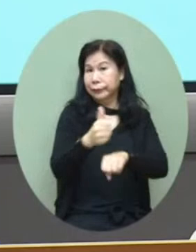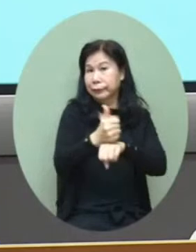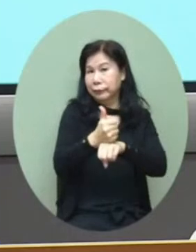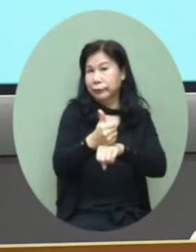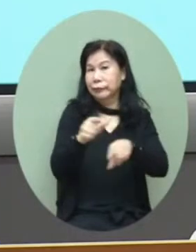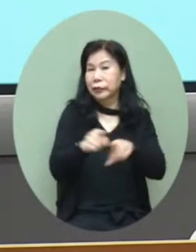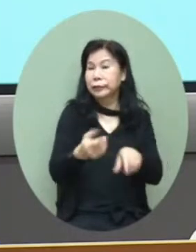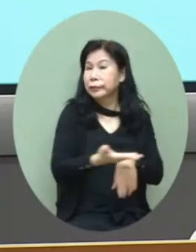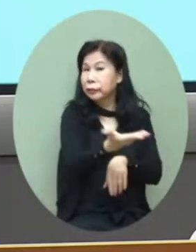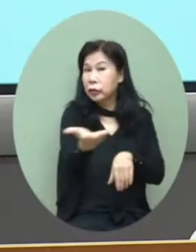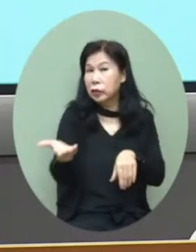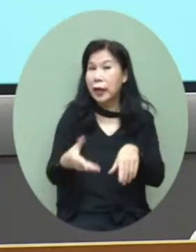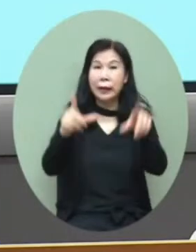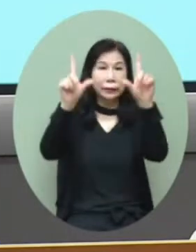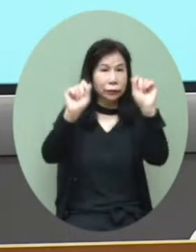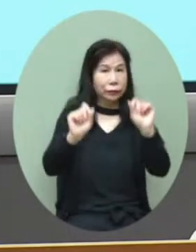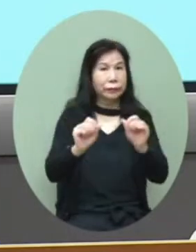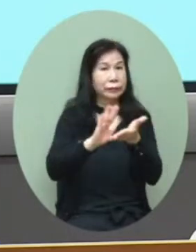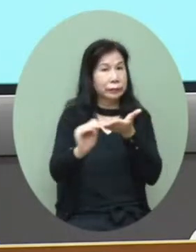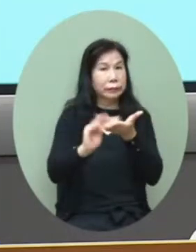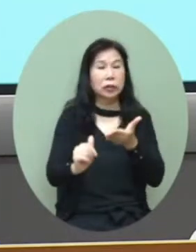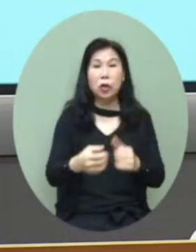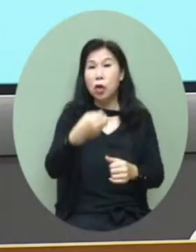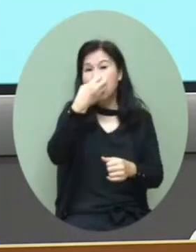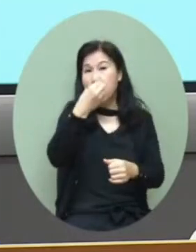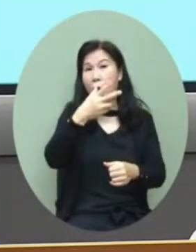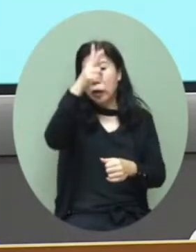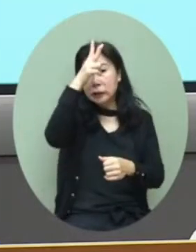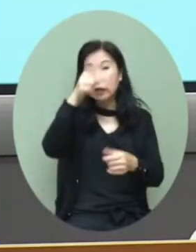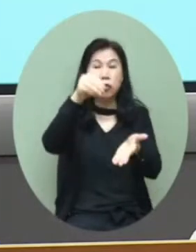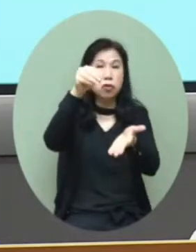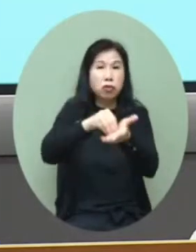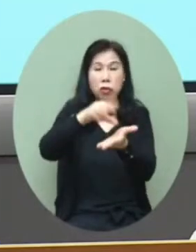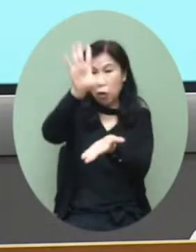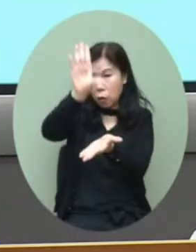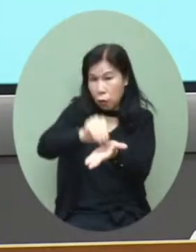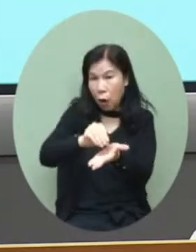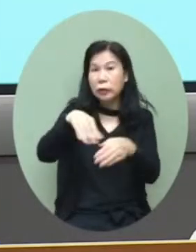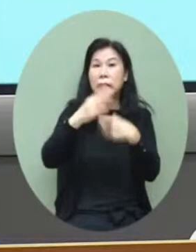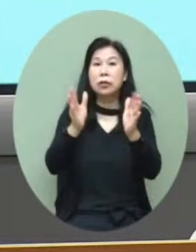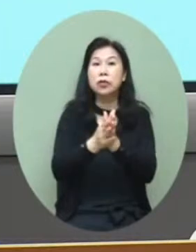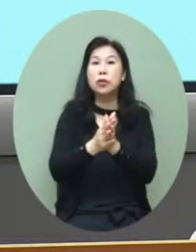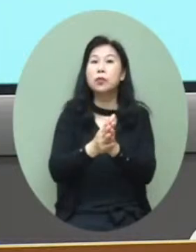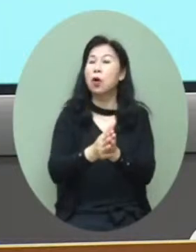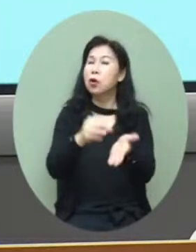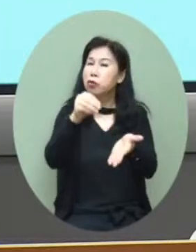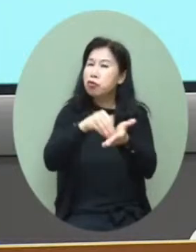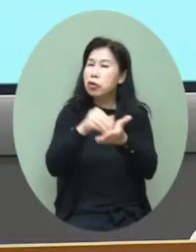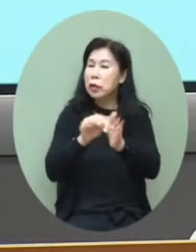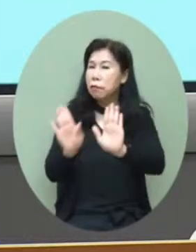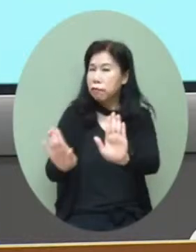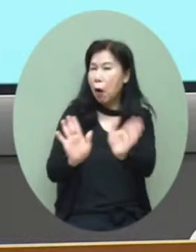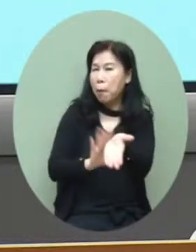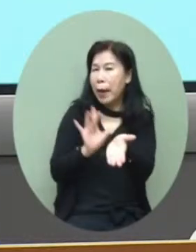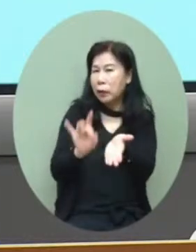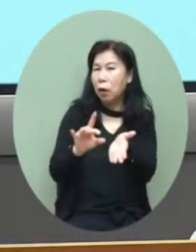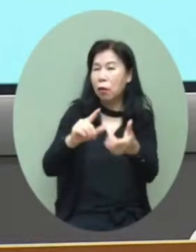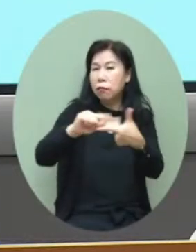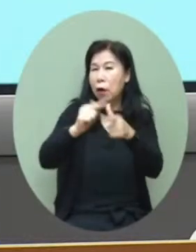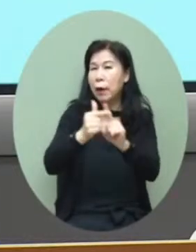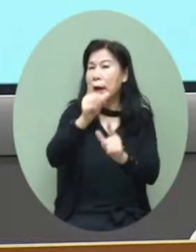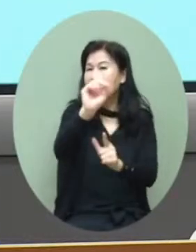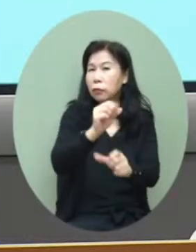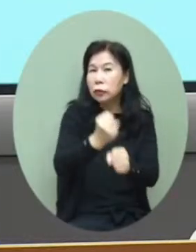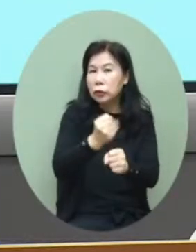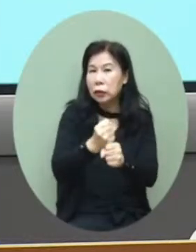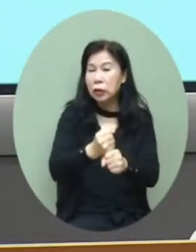it is an important part of our work against the epidemic. And I would like to talk to you about the overall